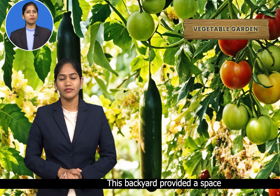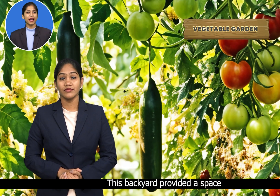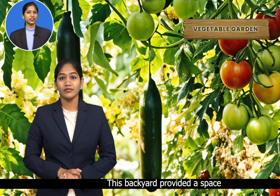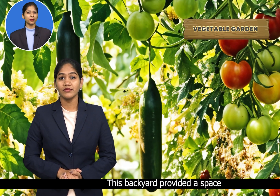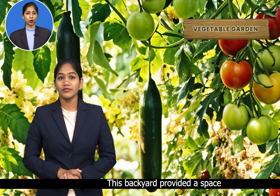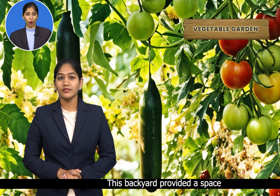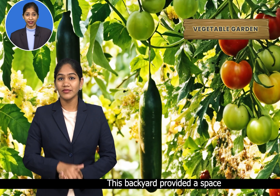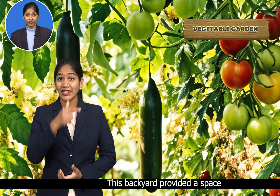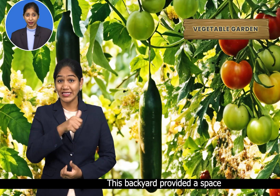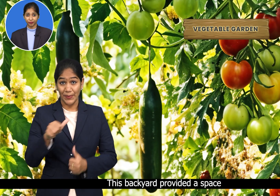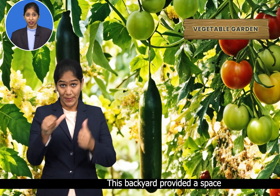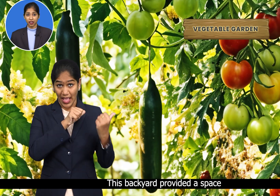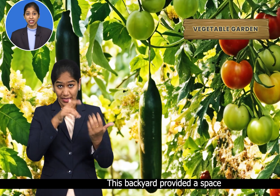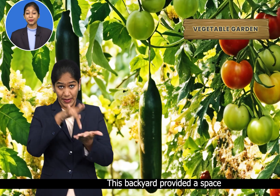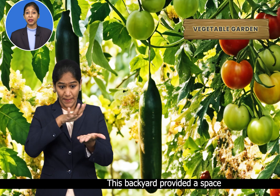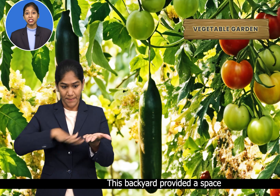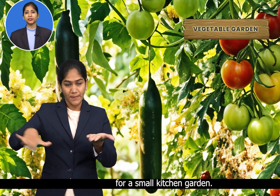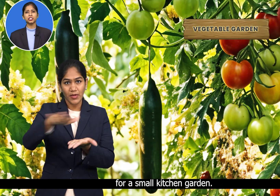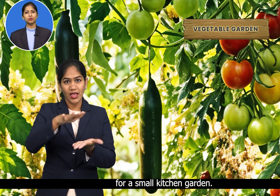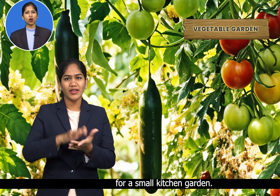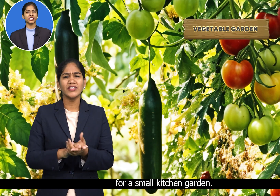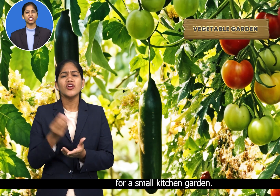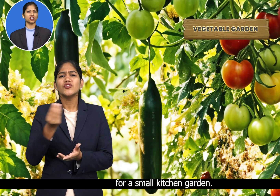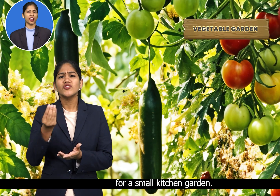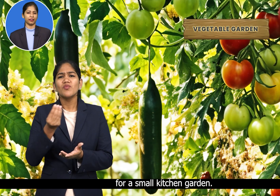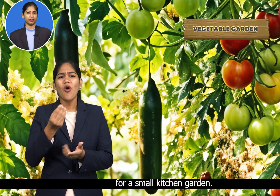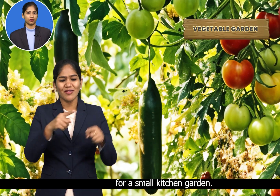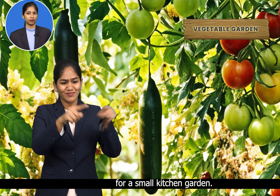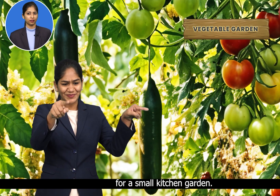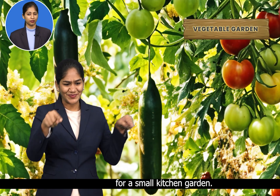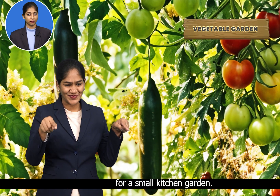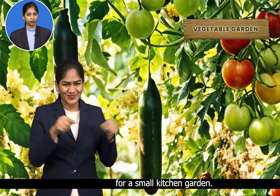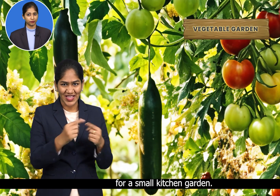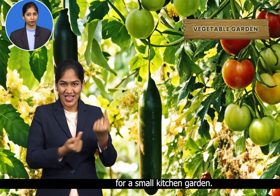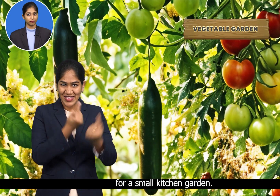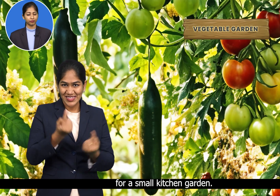This backyard provided a space for a small kitchen garden.